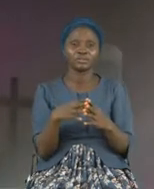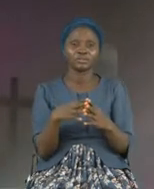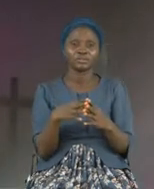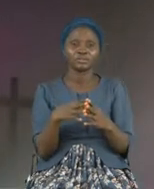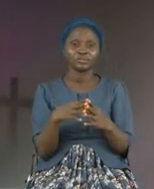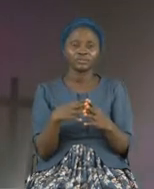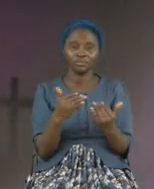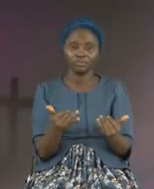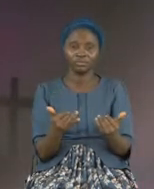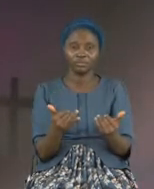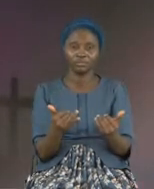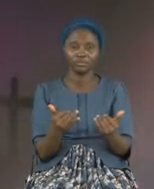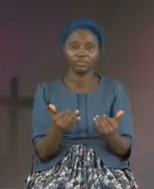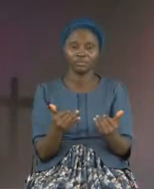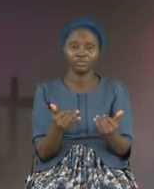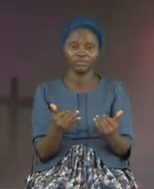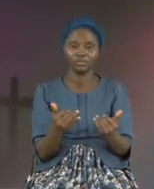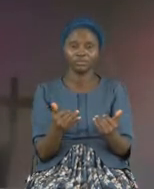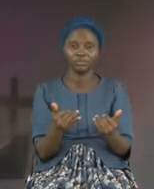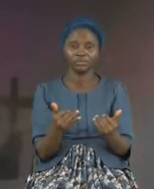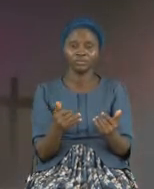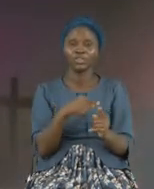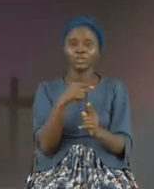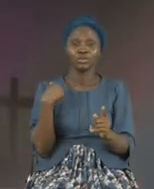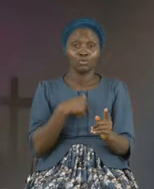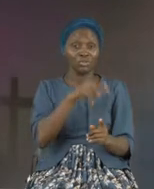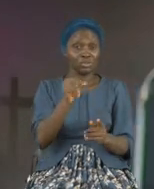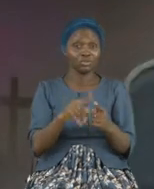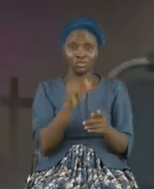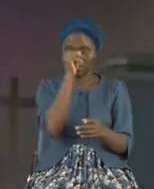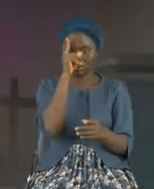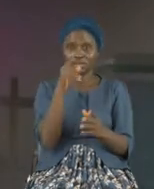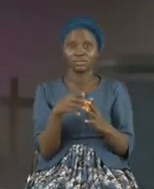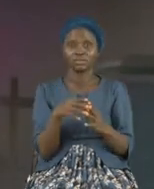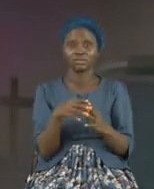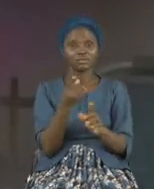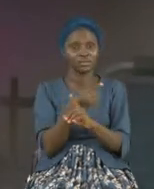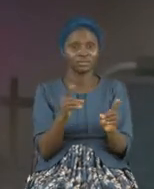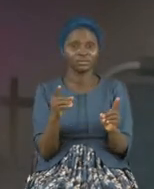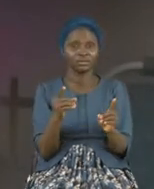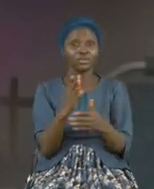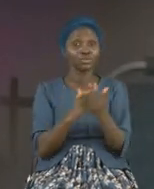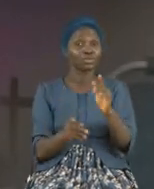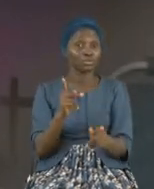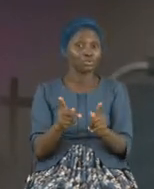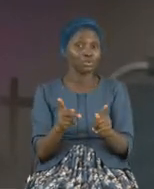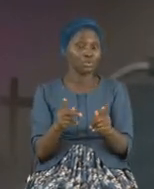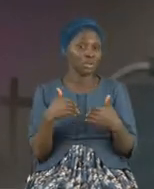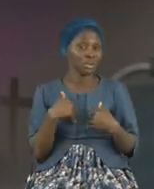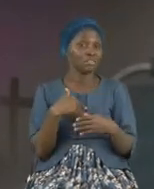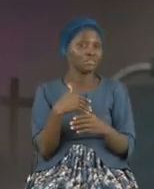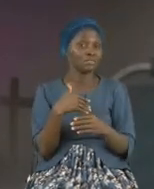Now, we need to understand deliverance. Some people have made a